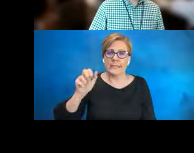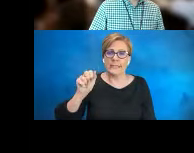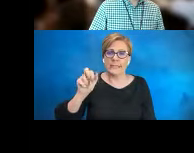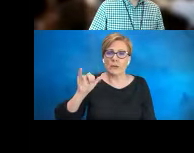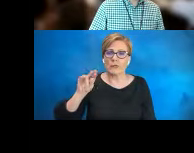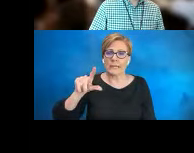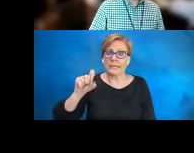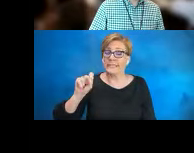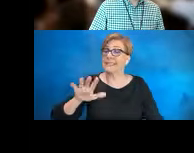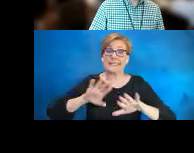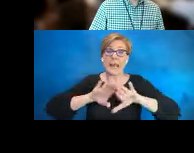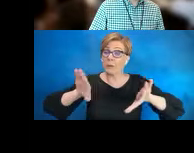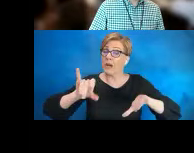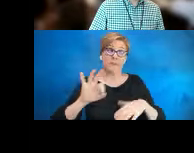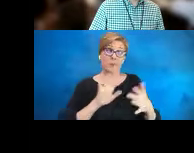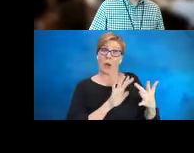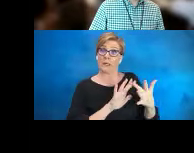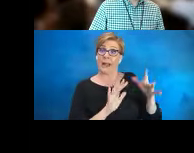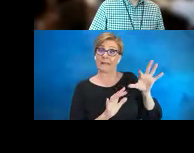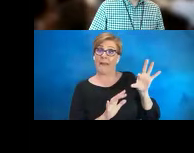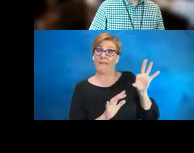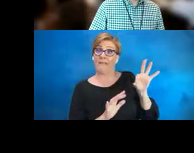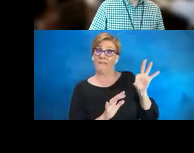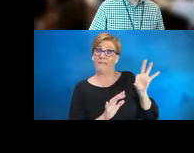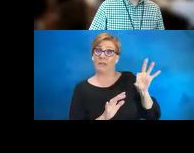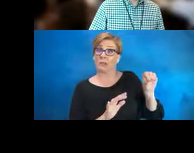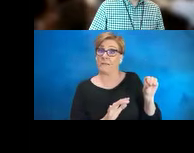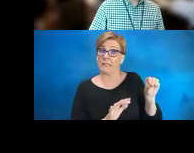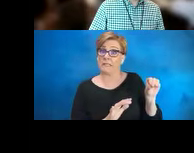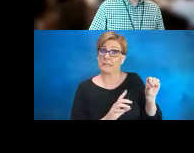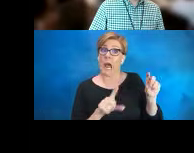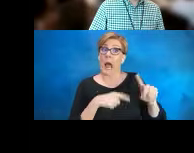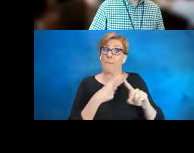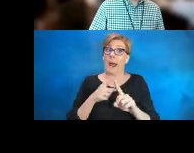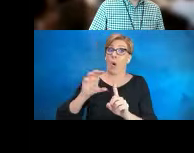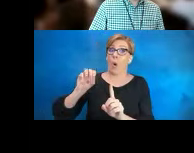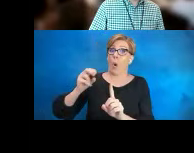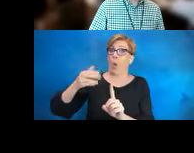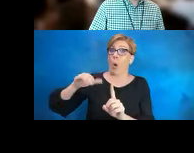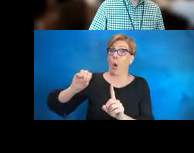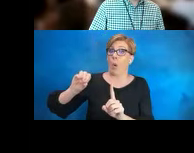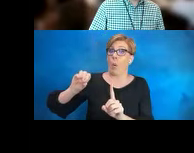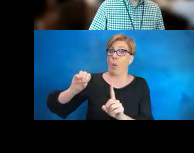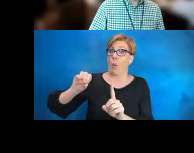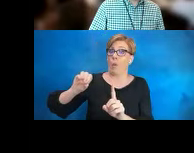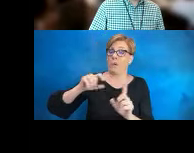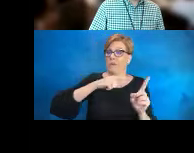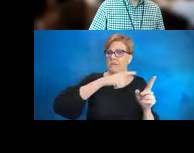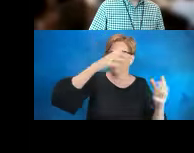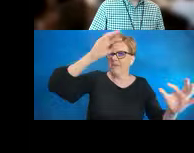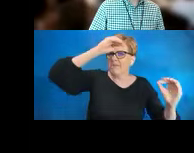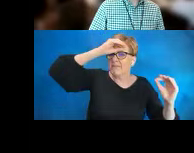you contact a field office about an issue at OHO, the field office isn't going to do anything. They're barely even going to know how to contact the folks at the